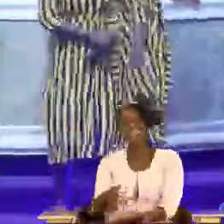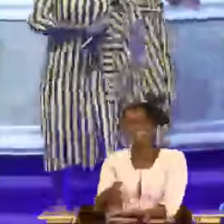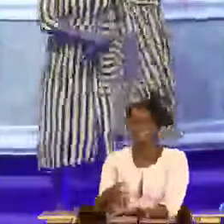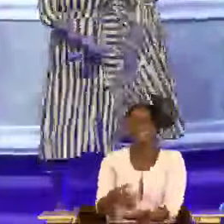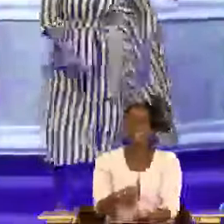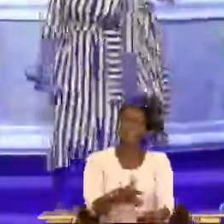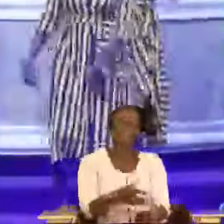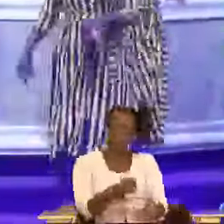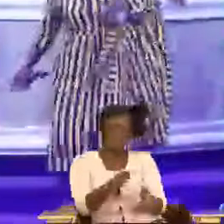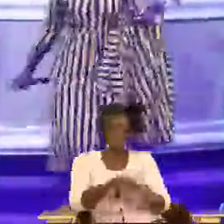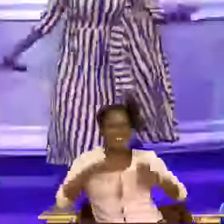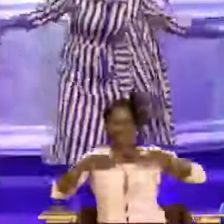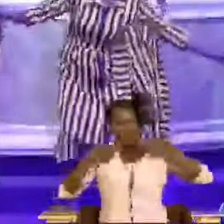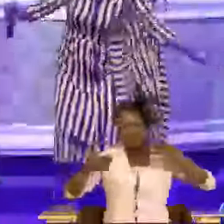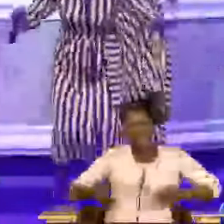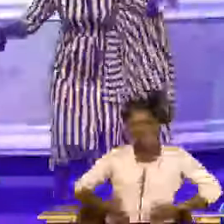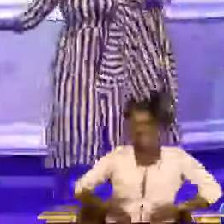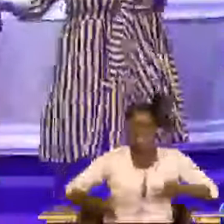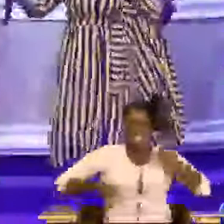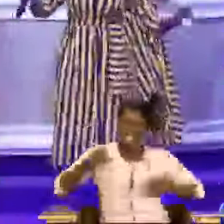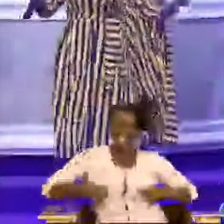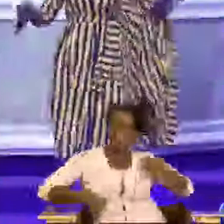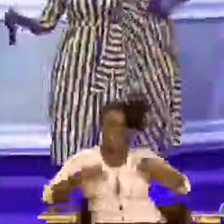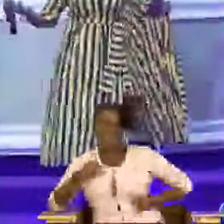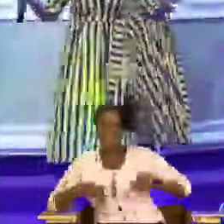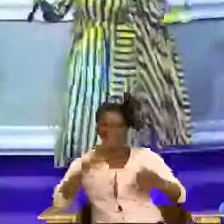hey somebody enjoy yourself